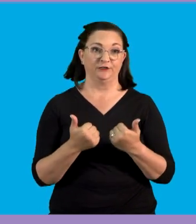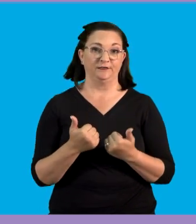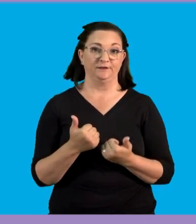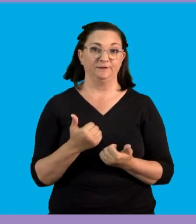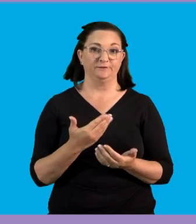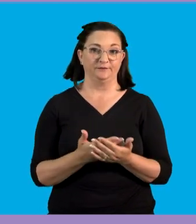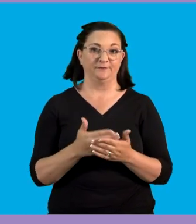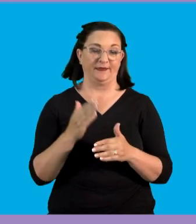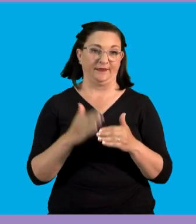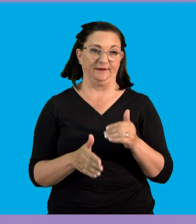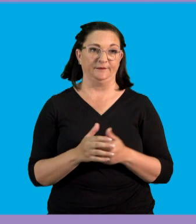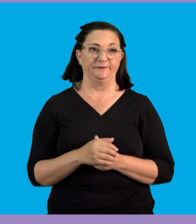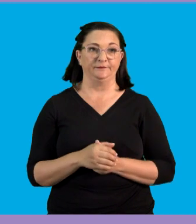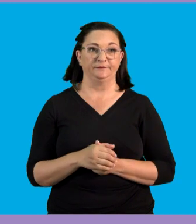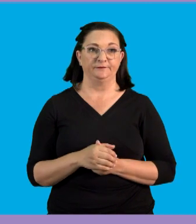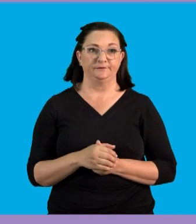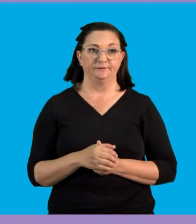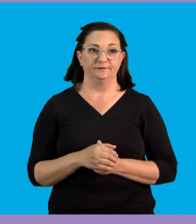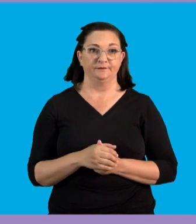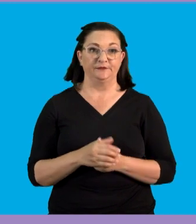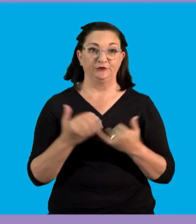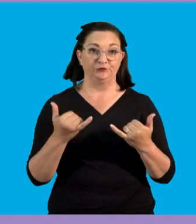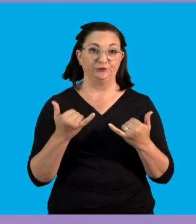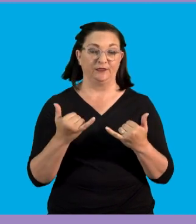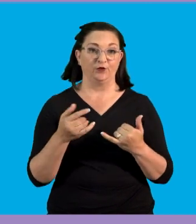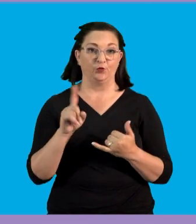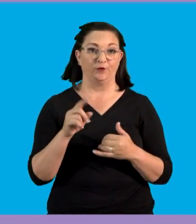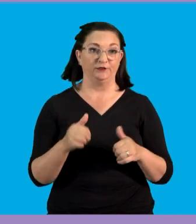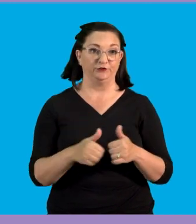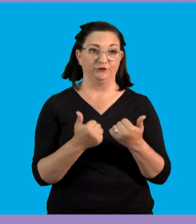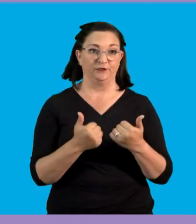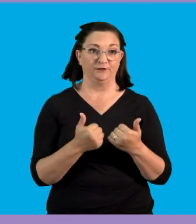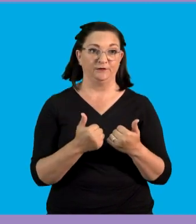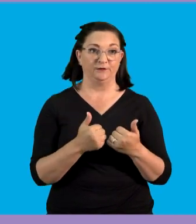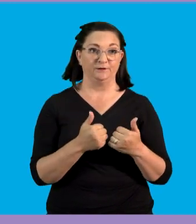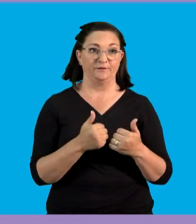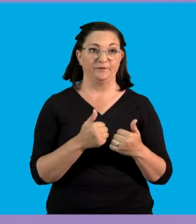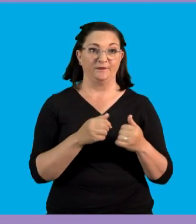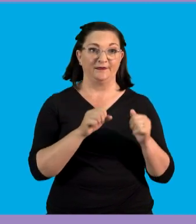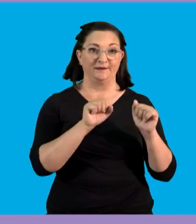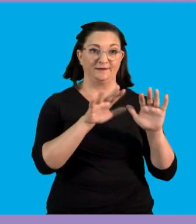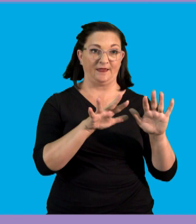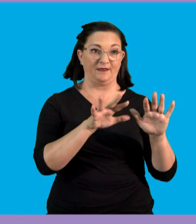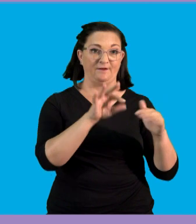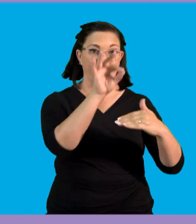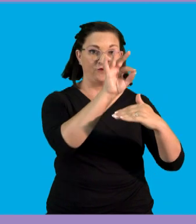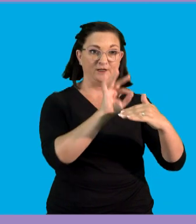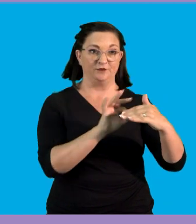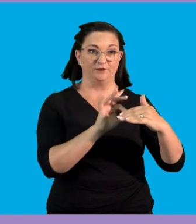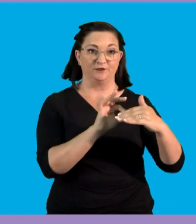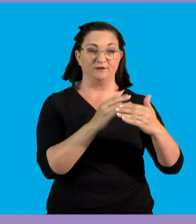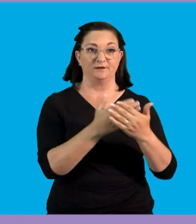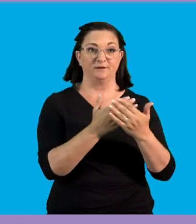Let's end off with a nice challenge. So our challenge for today says, find the sum of the first